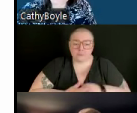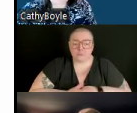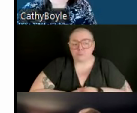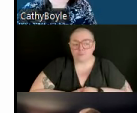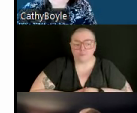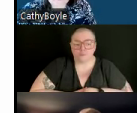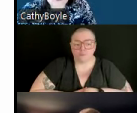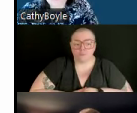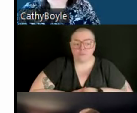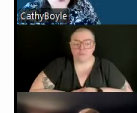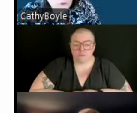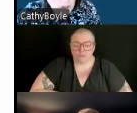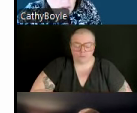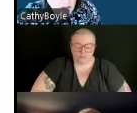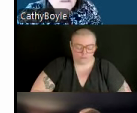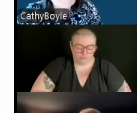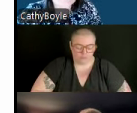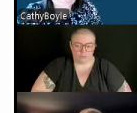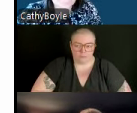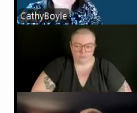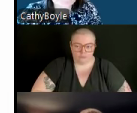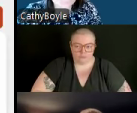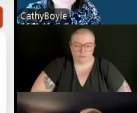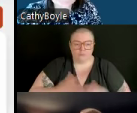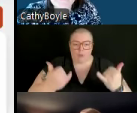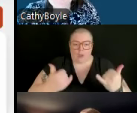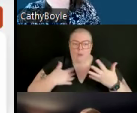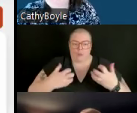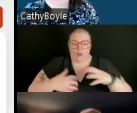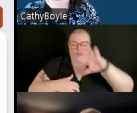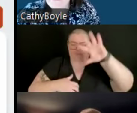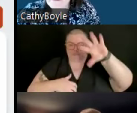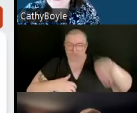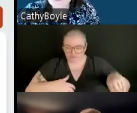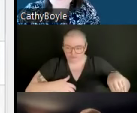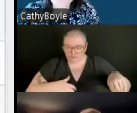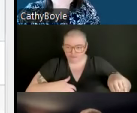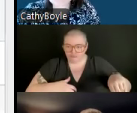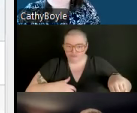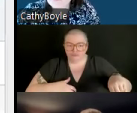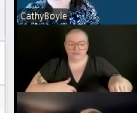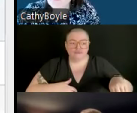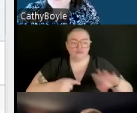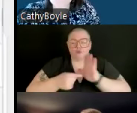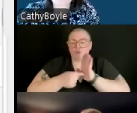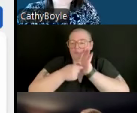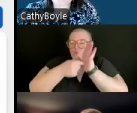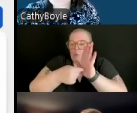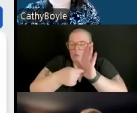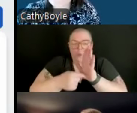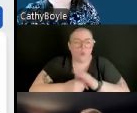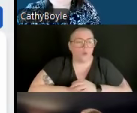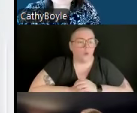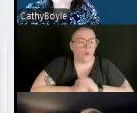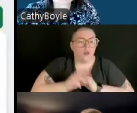And now what I would like to do is get out of the presentation and go to